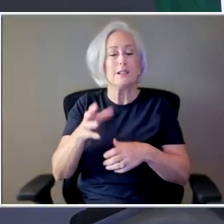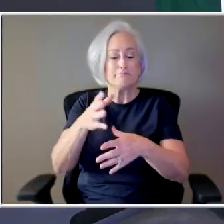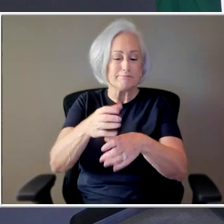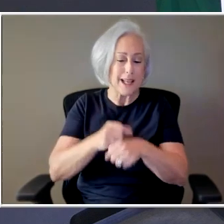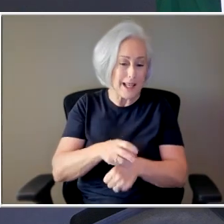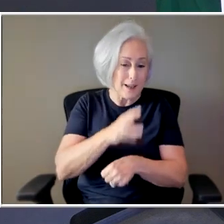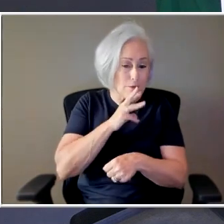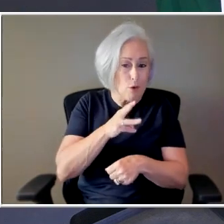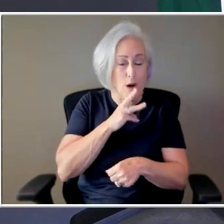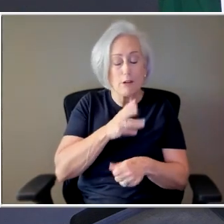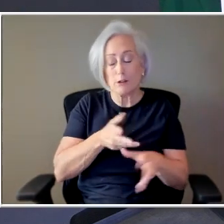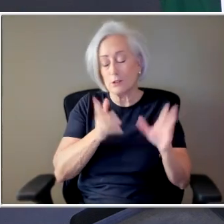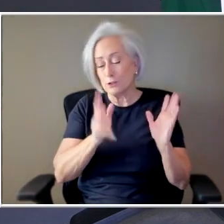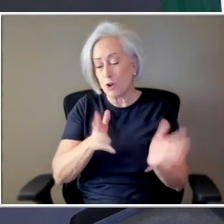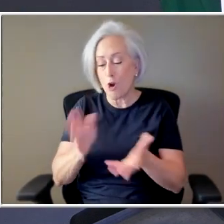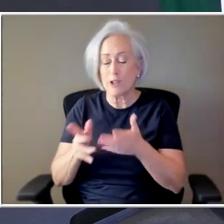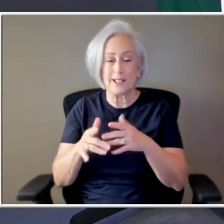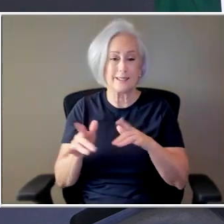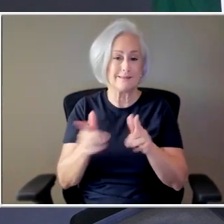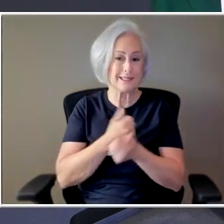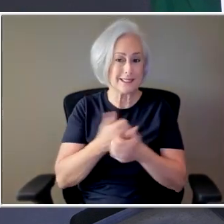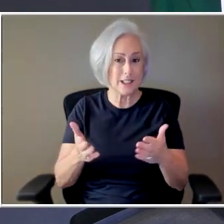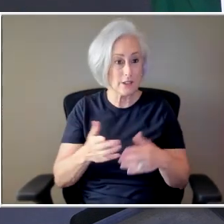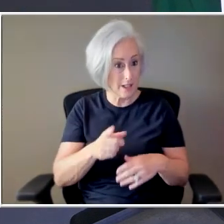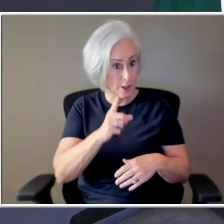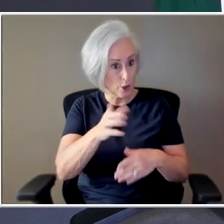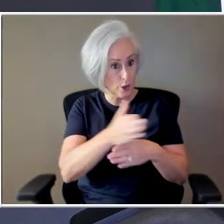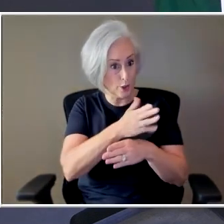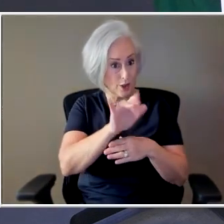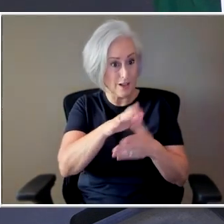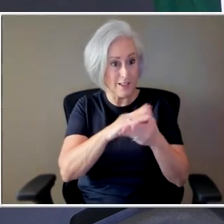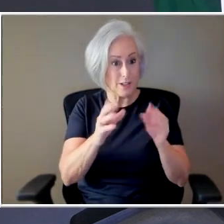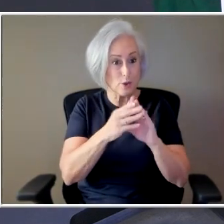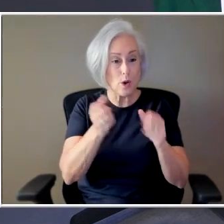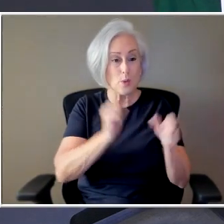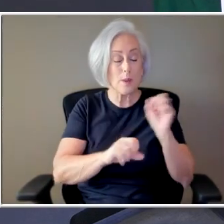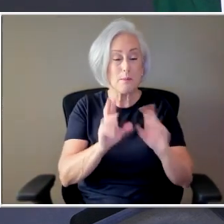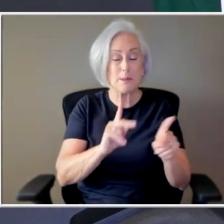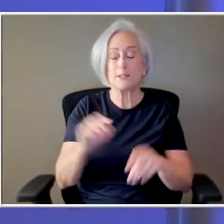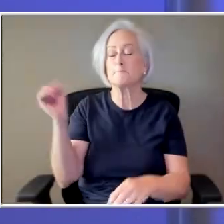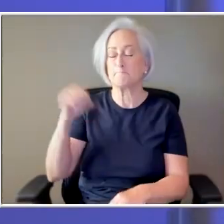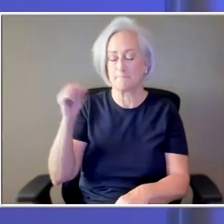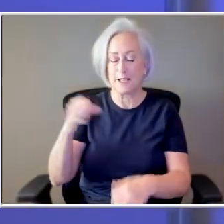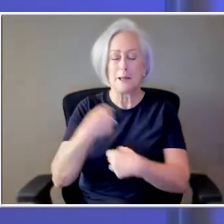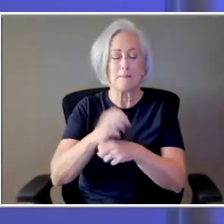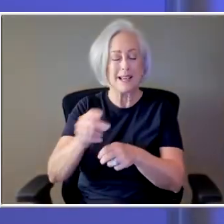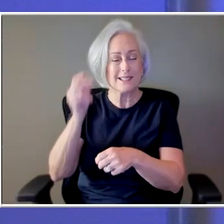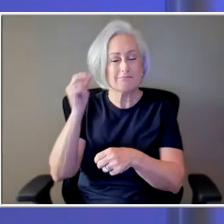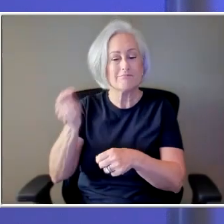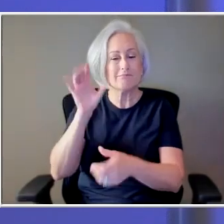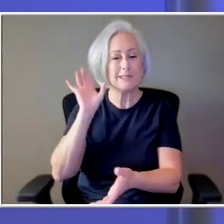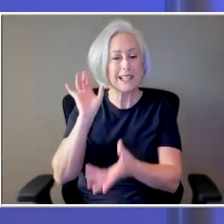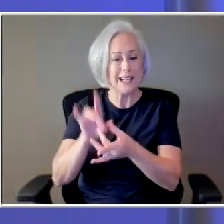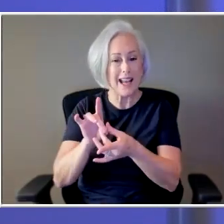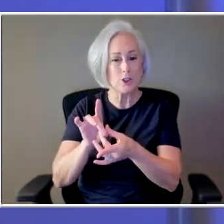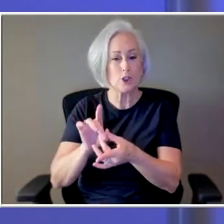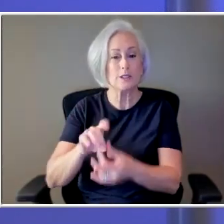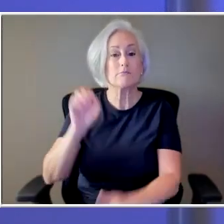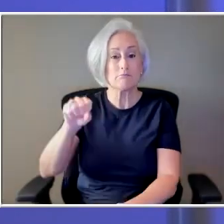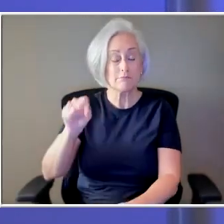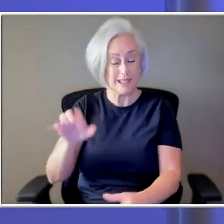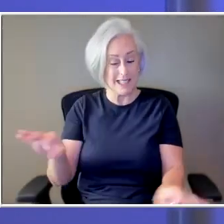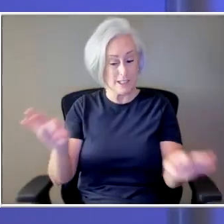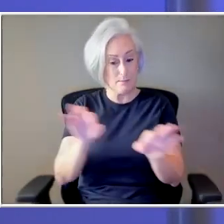ask you if you shared that story with people, because I bet Yeah, you that I do. makes an instant connection with people. Yeah, I do. It's really important when you feel like you've